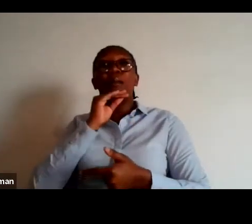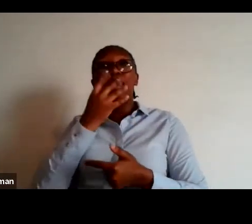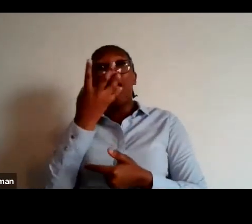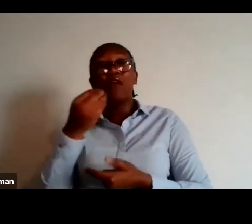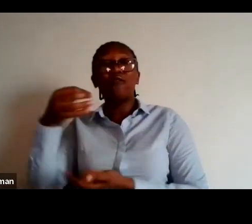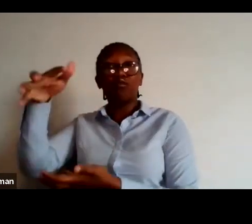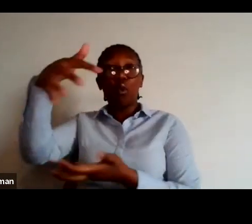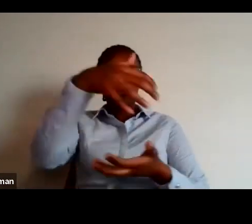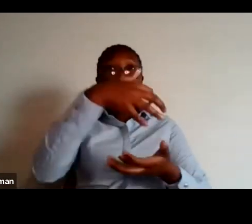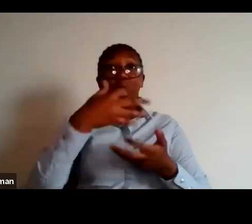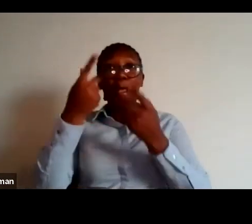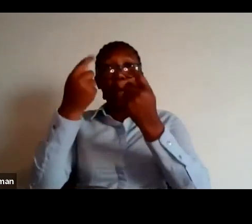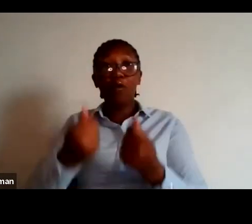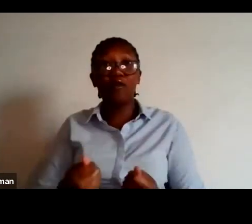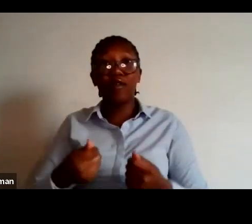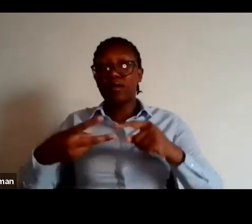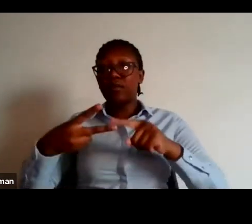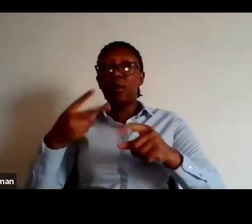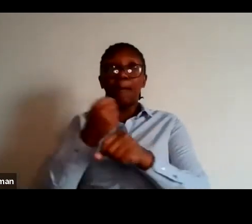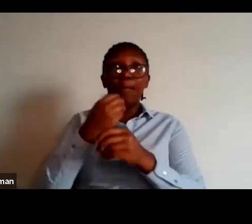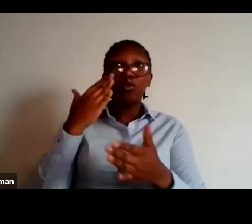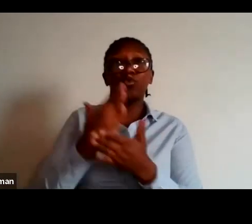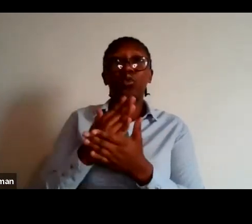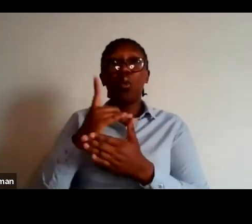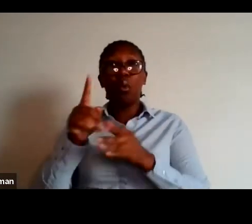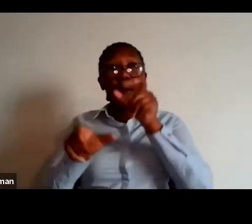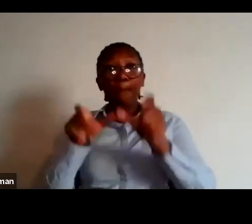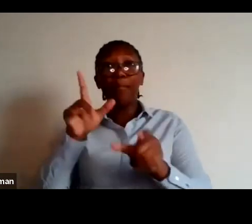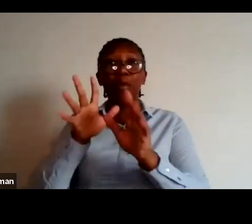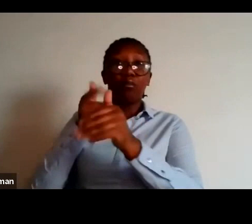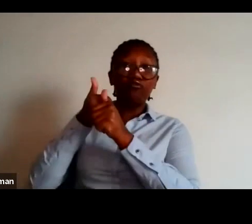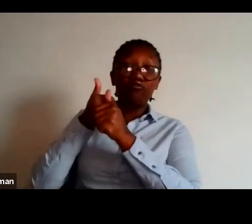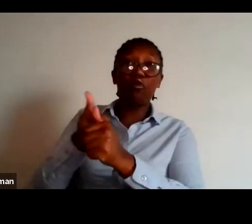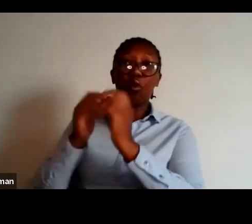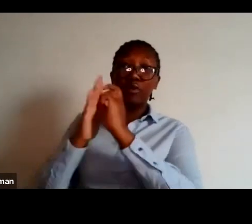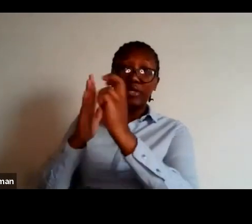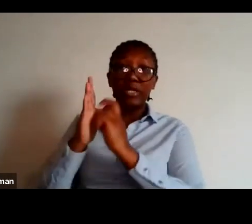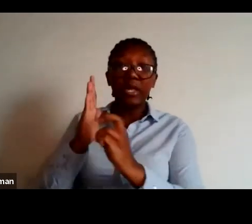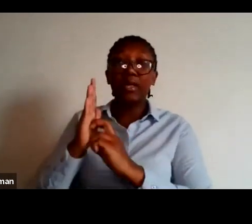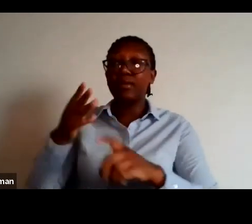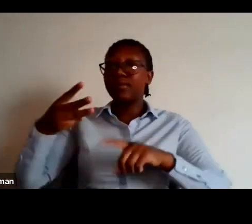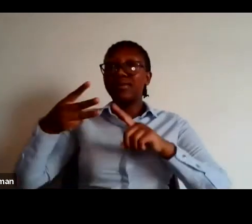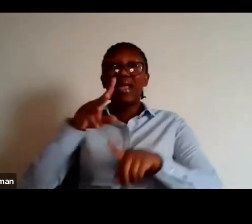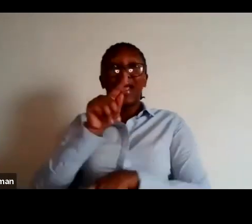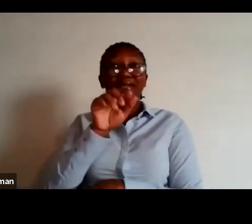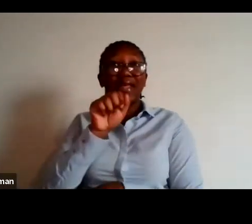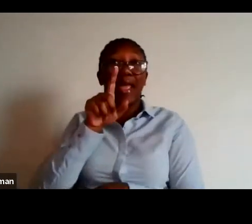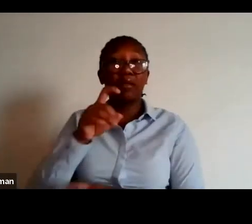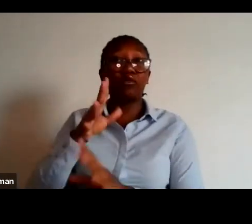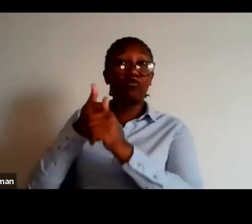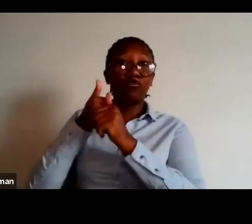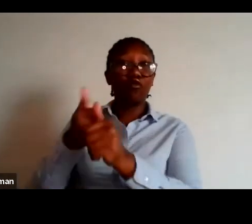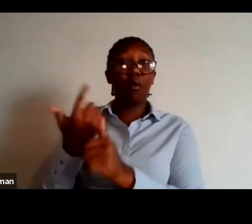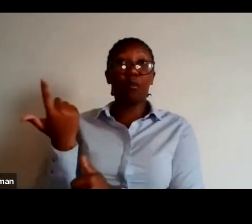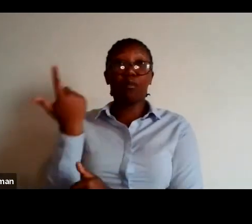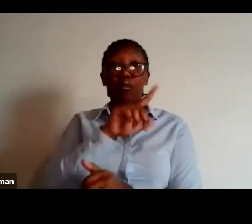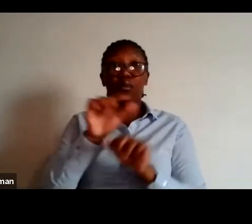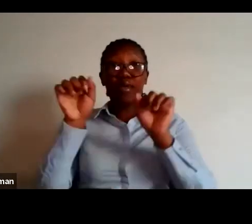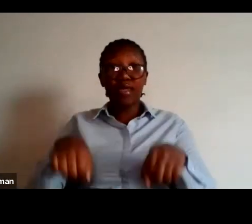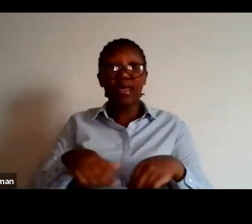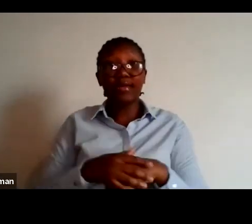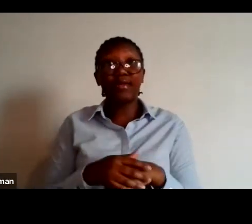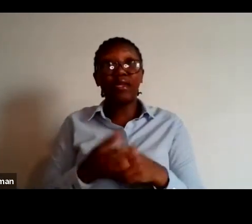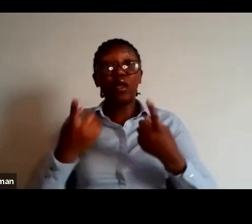as to ensure optimal compliance and tax and customs legislation. As we continue